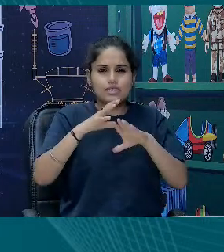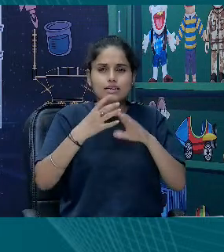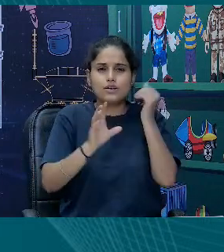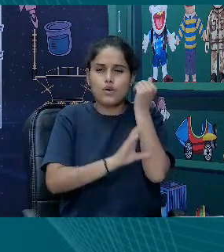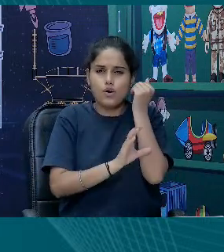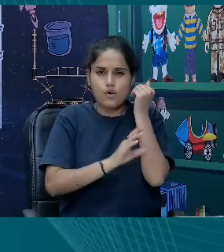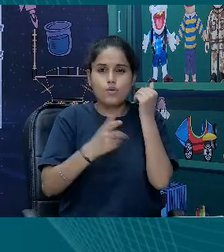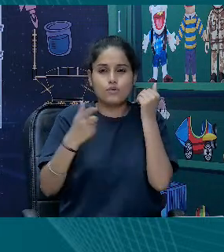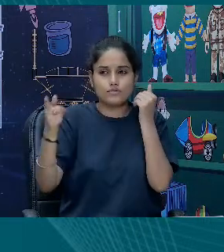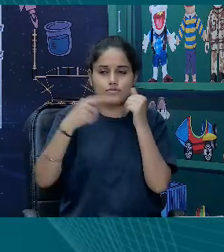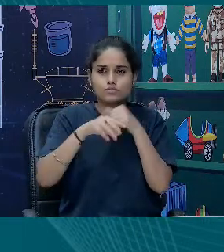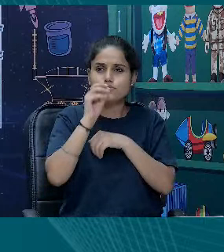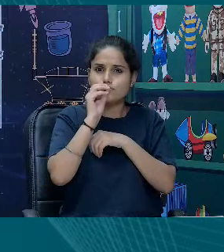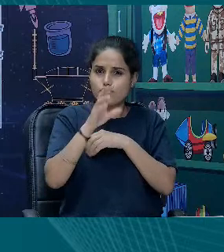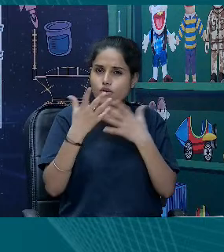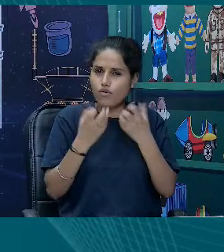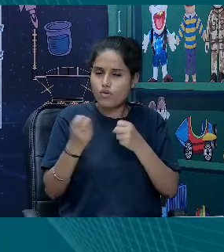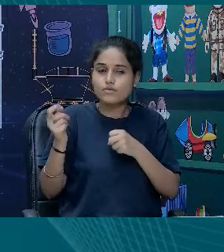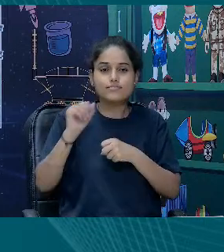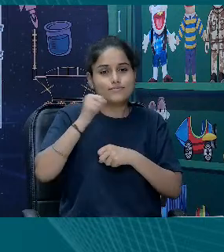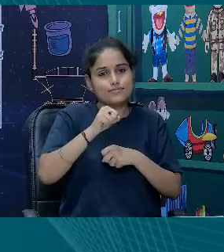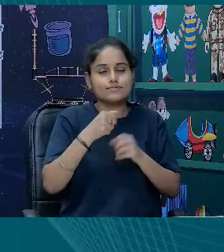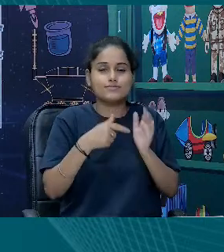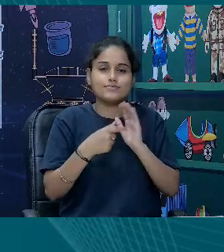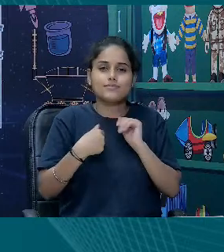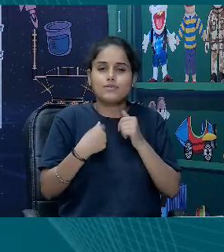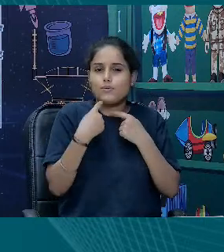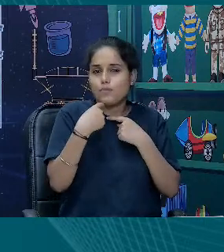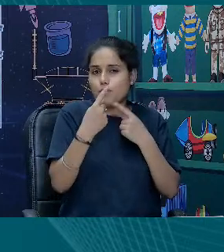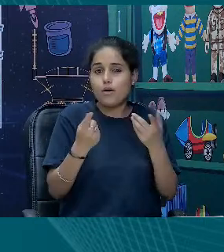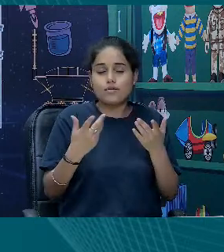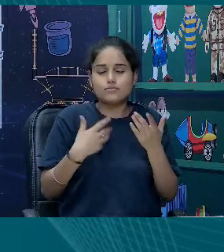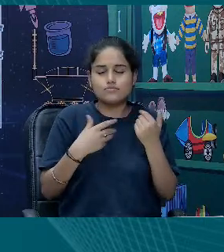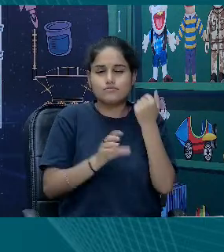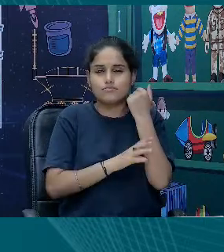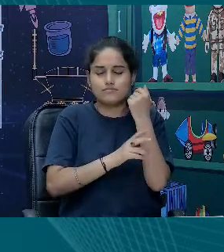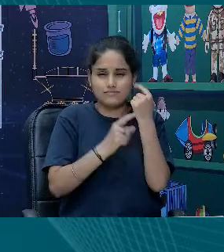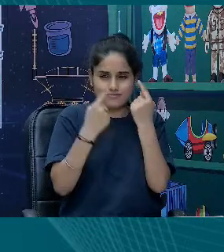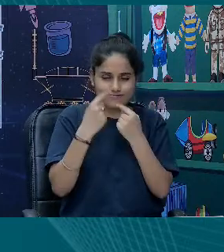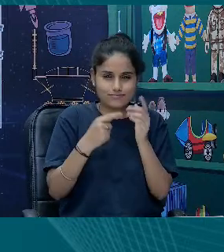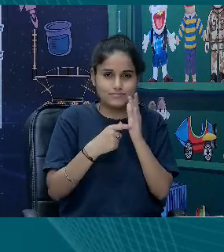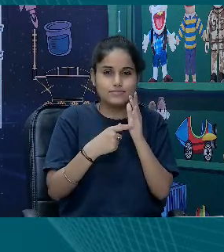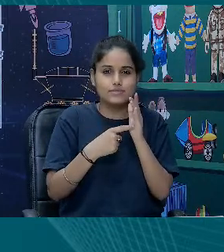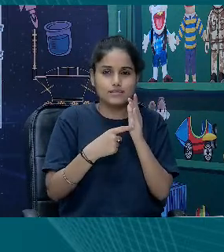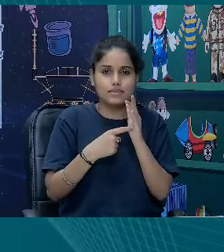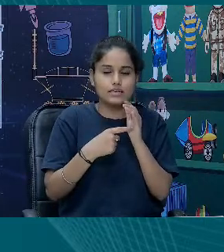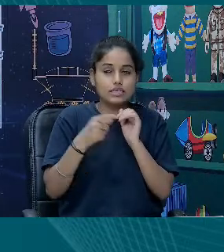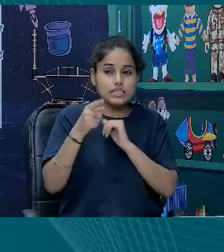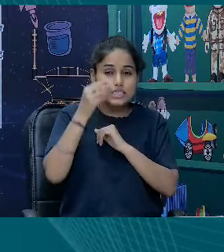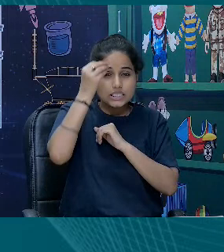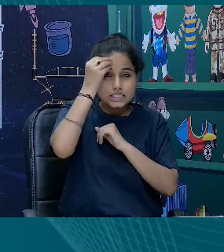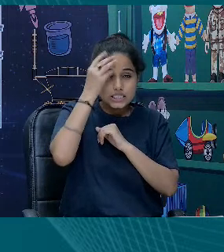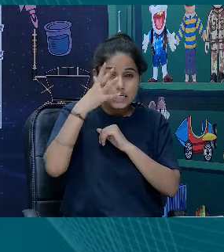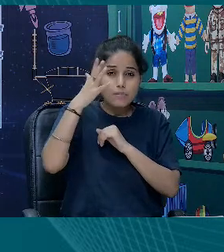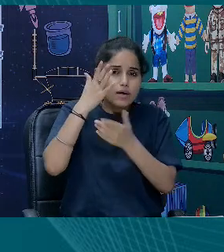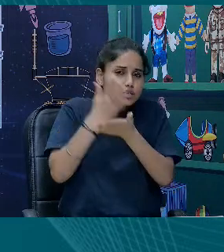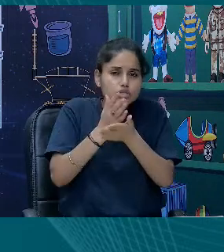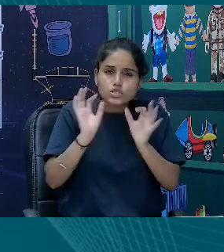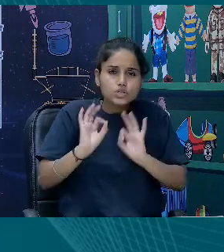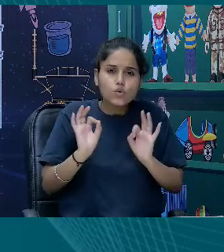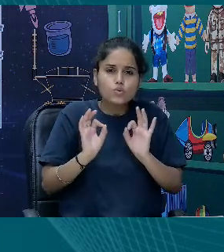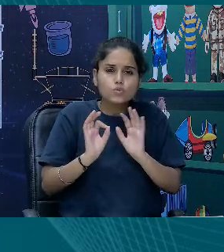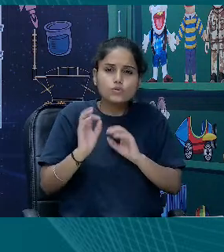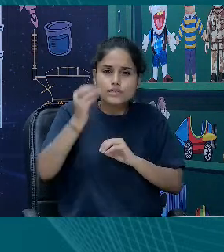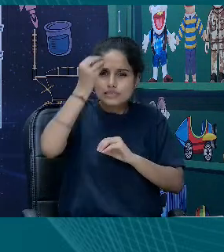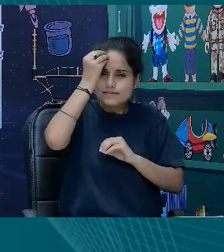for all our viewers today? Yes, I just want to conclude that teachers do not limit the imagination of the students. You can